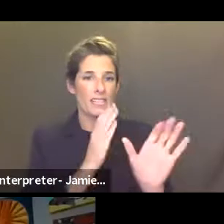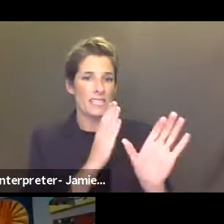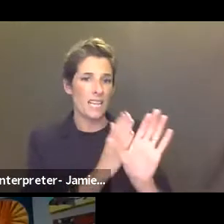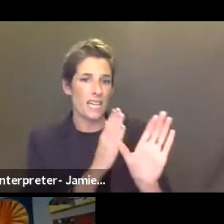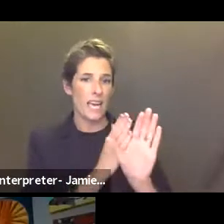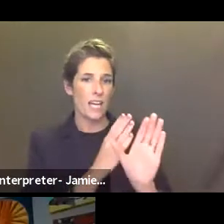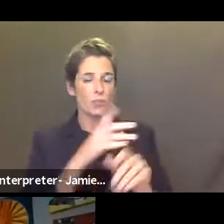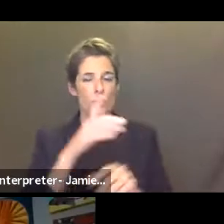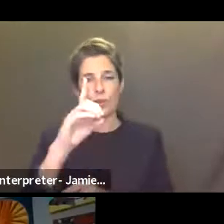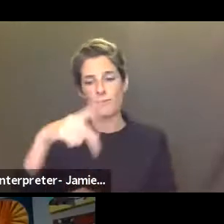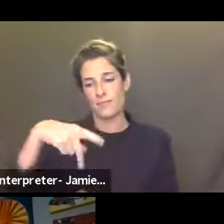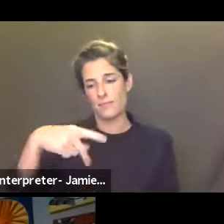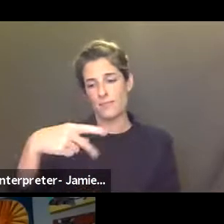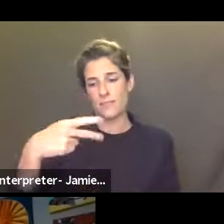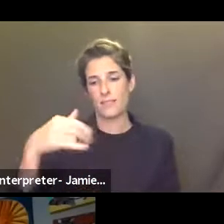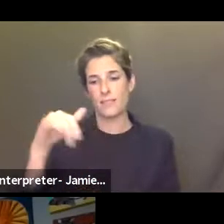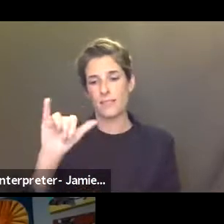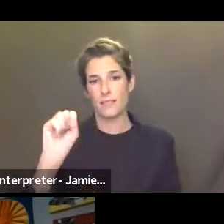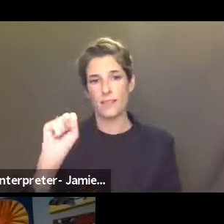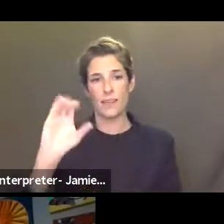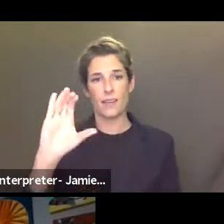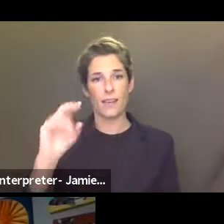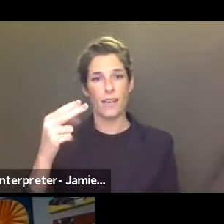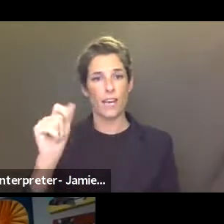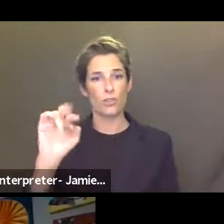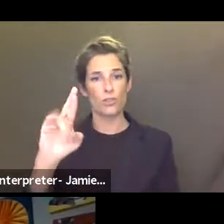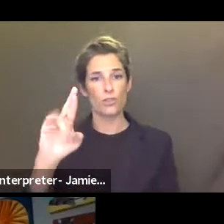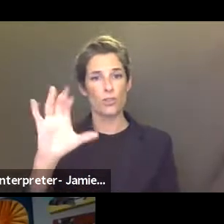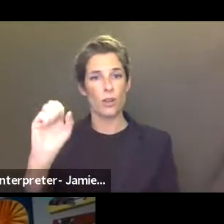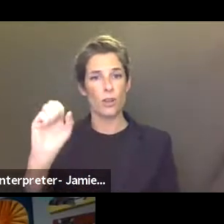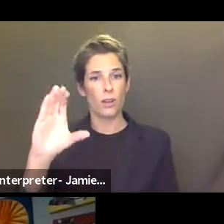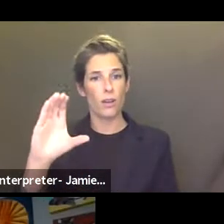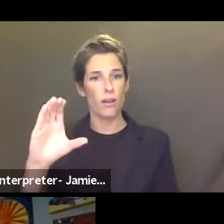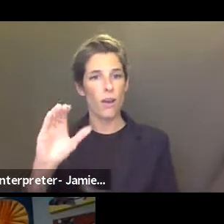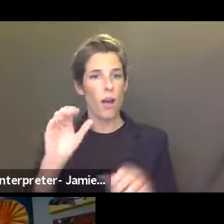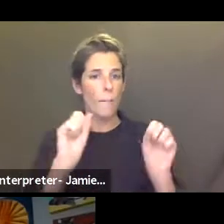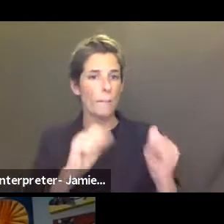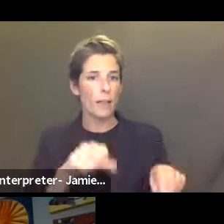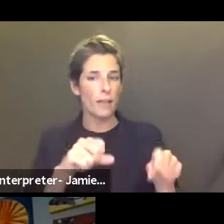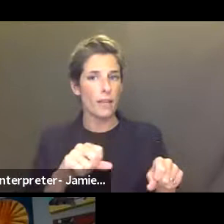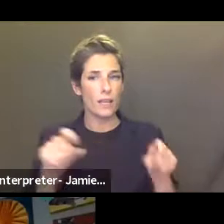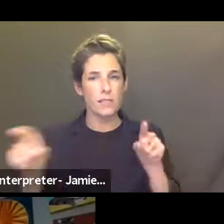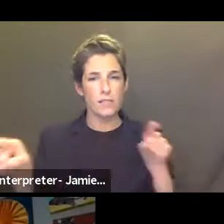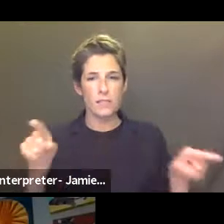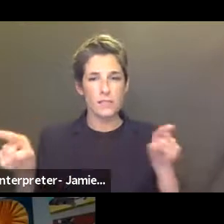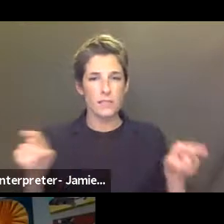All of the cures we've been offered tamp down the symptoms,